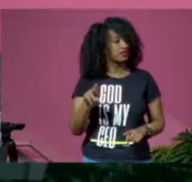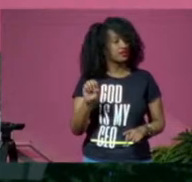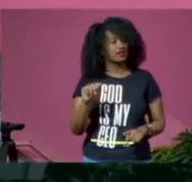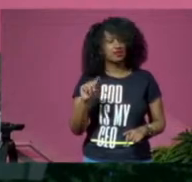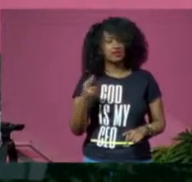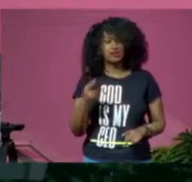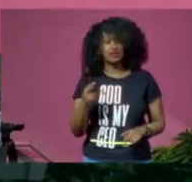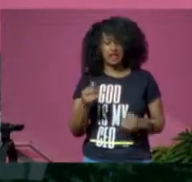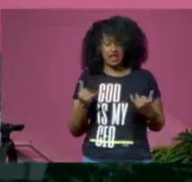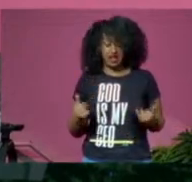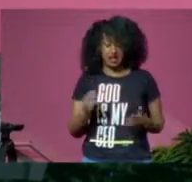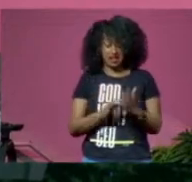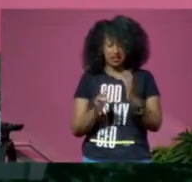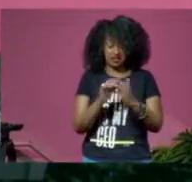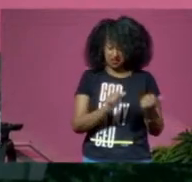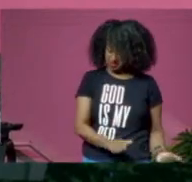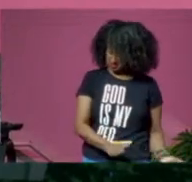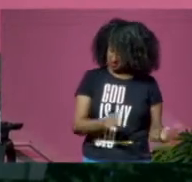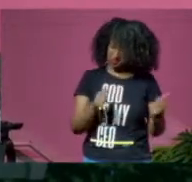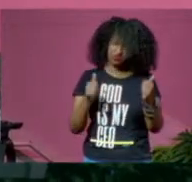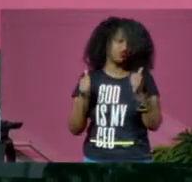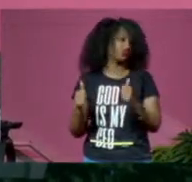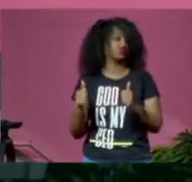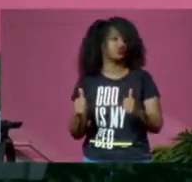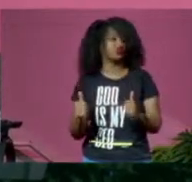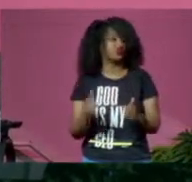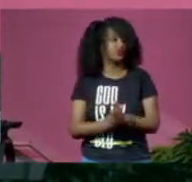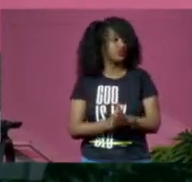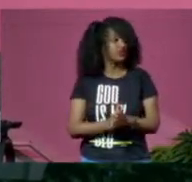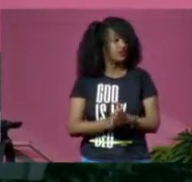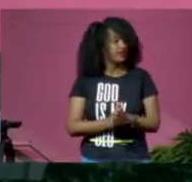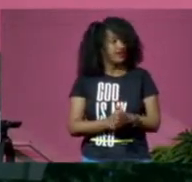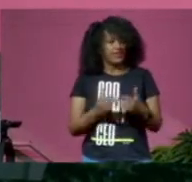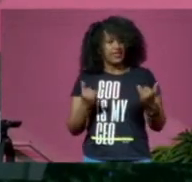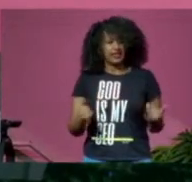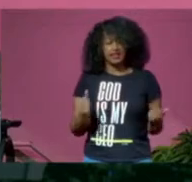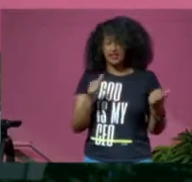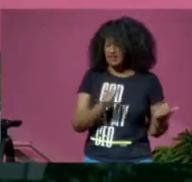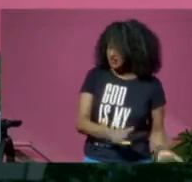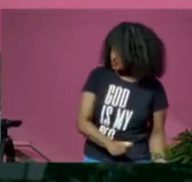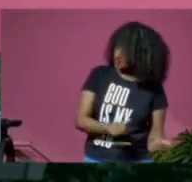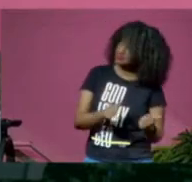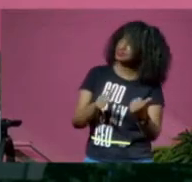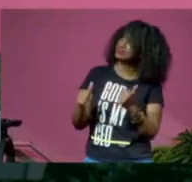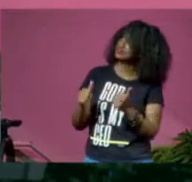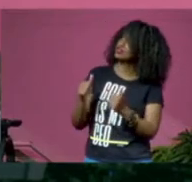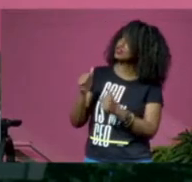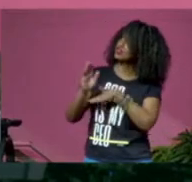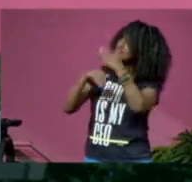baptized by John in the Jordan. And just as Jesus was coming up out of the water, he saw the sky